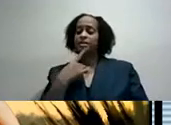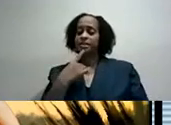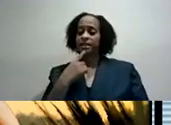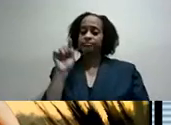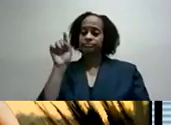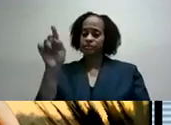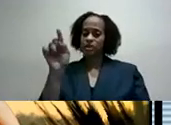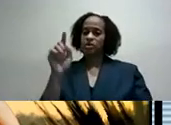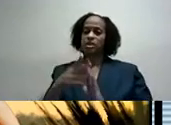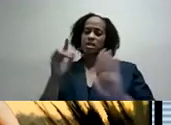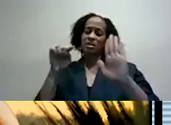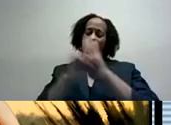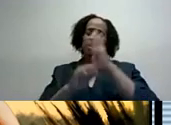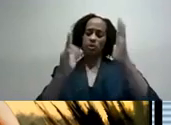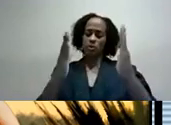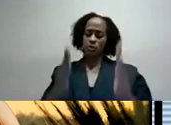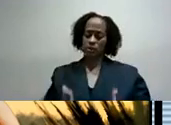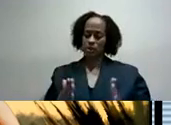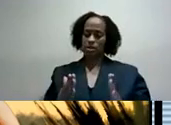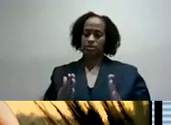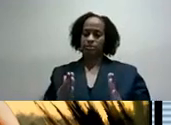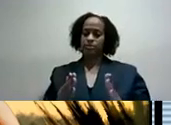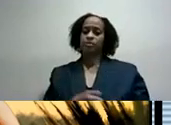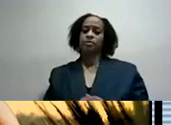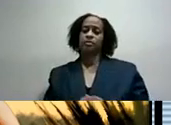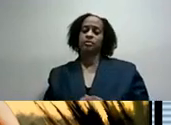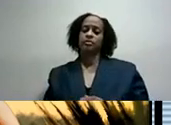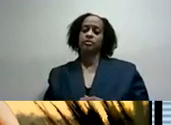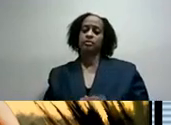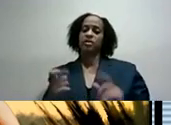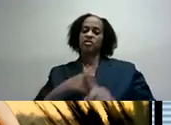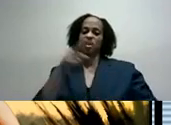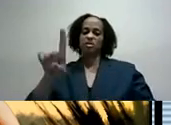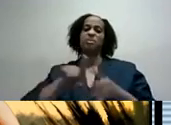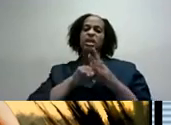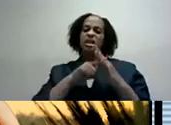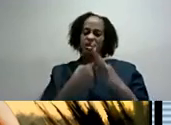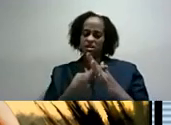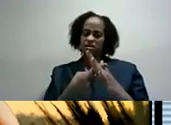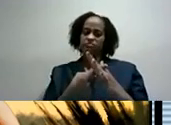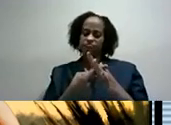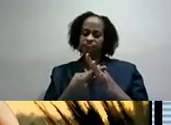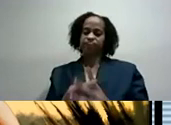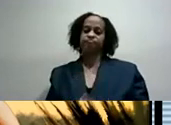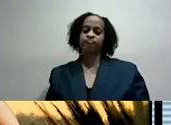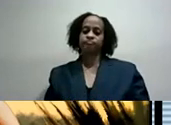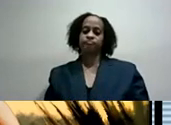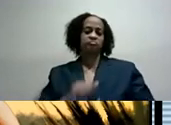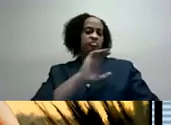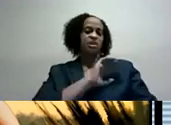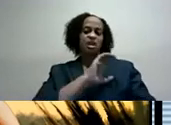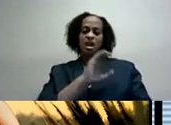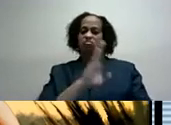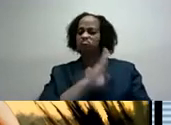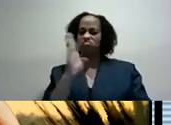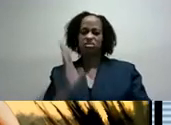a murderer from the beginning. Mm-hmm. Cain never got hold of